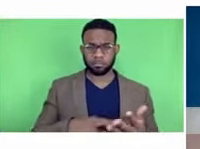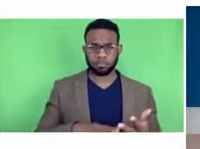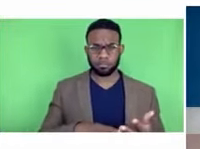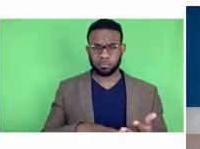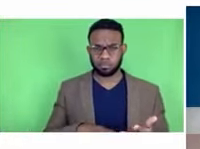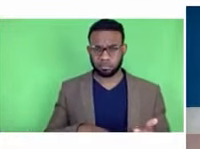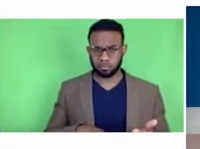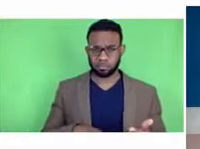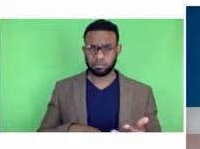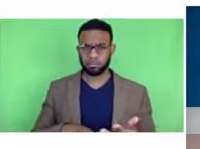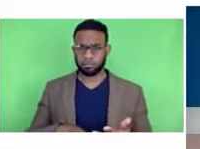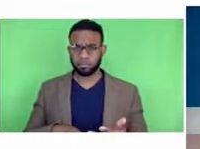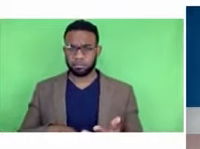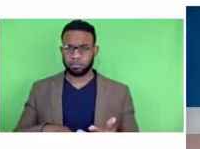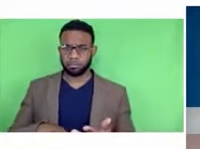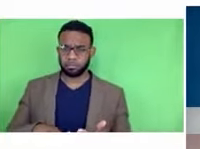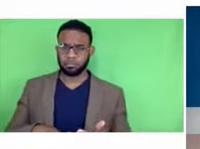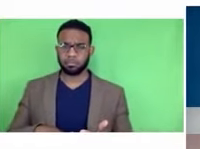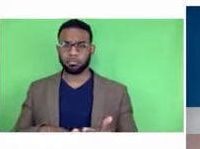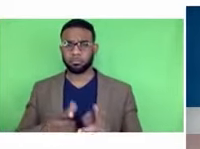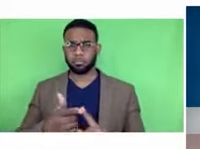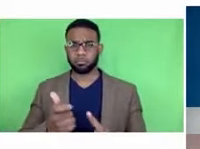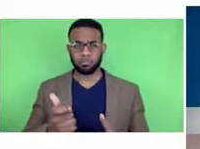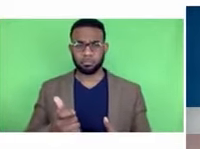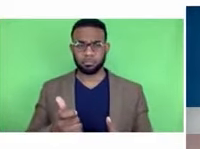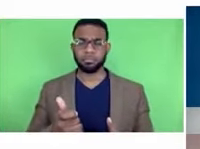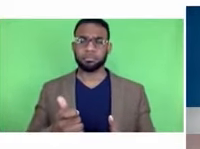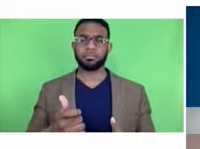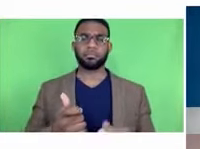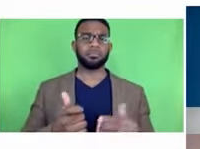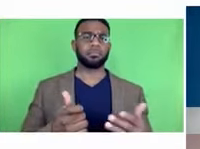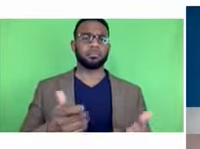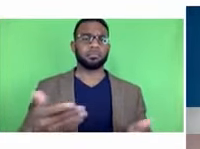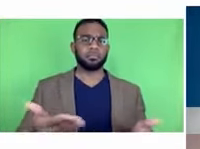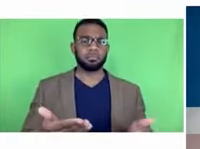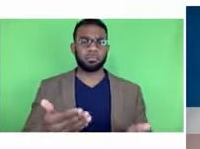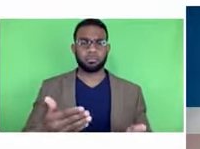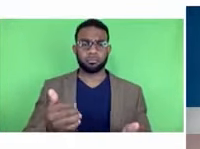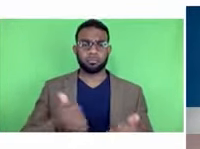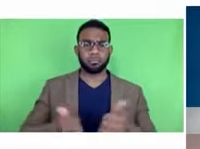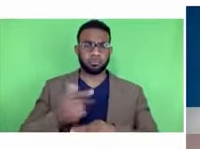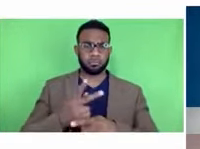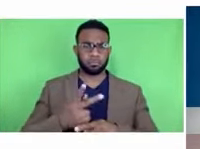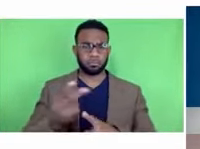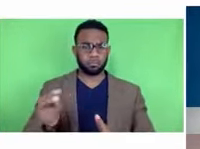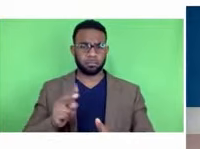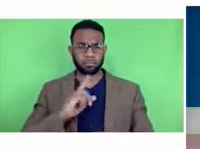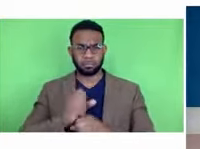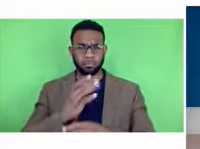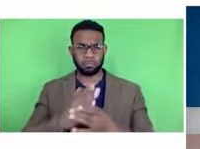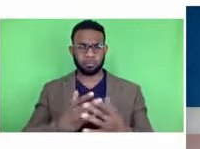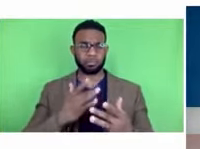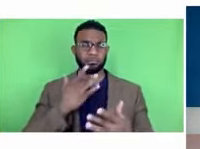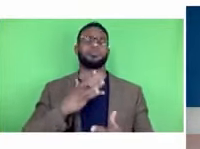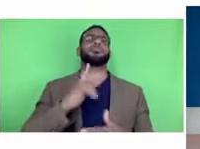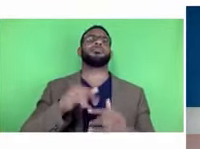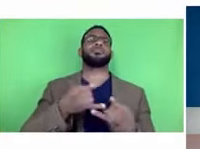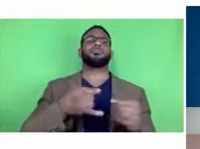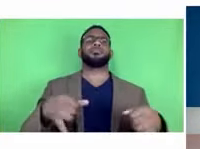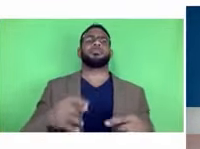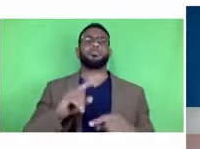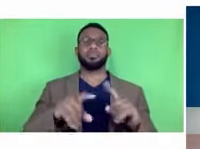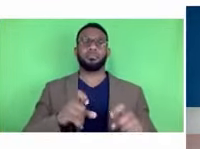think that, you know, from a hiring supervisor perspective, there's certainly some reluctance about lines of questioning